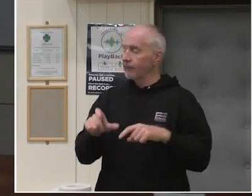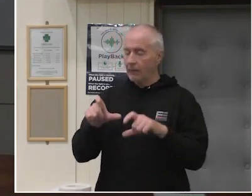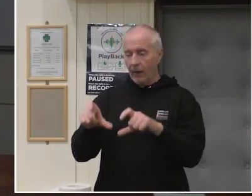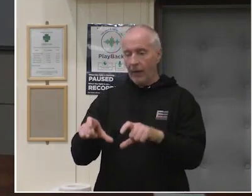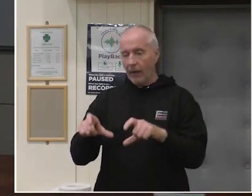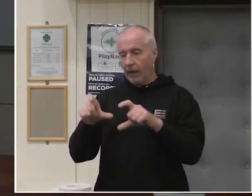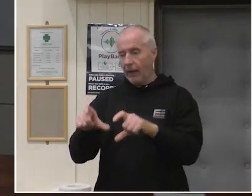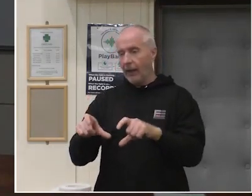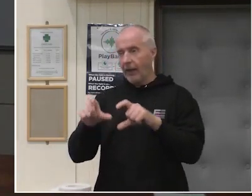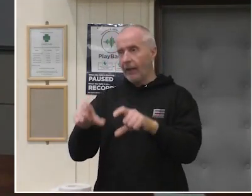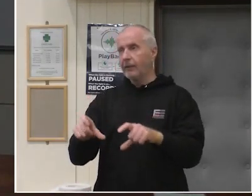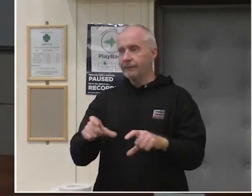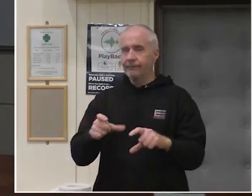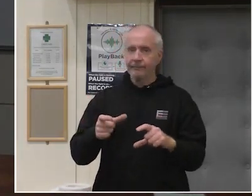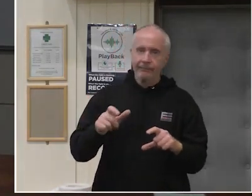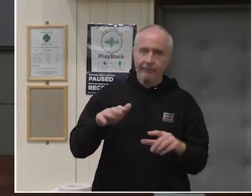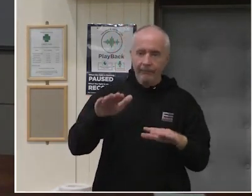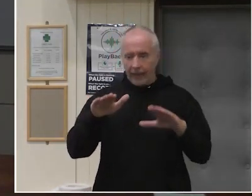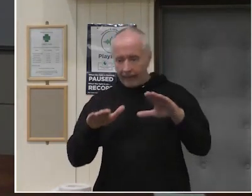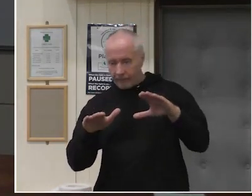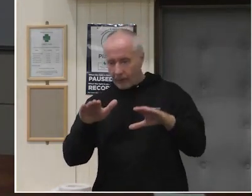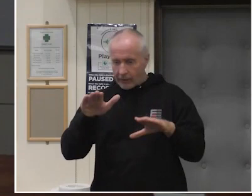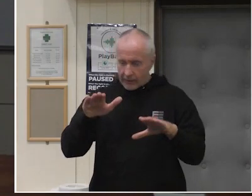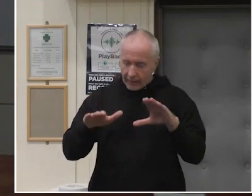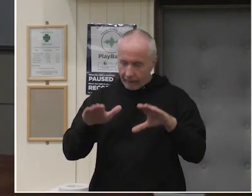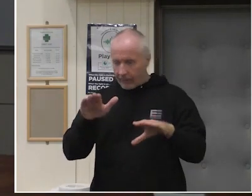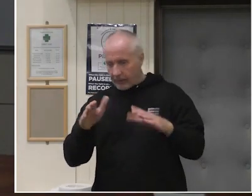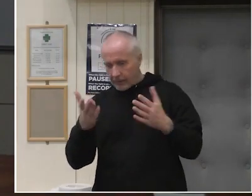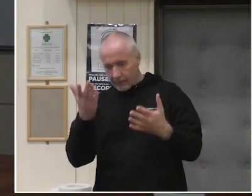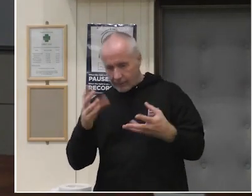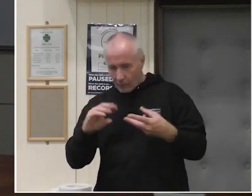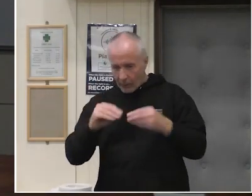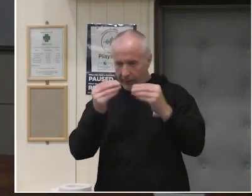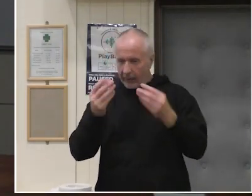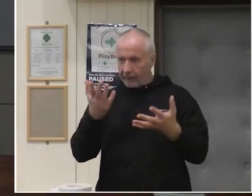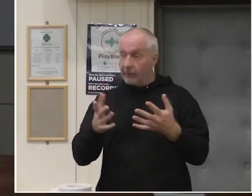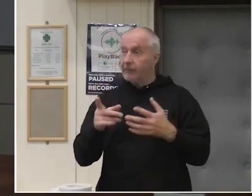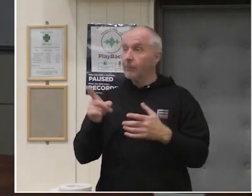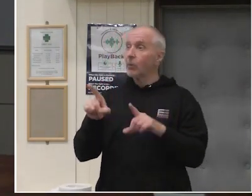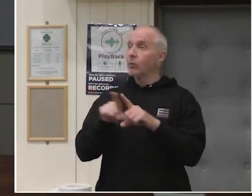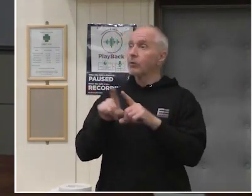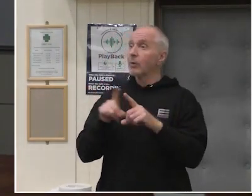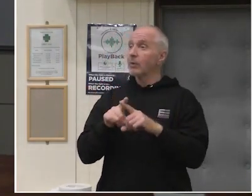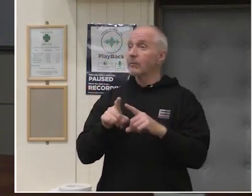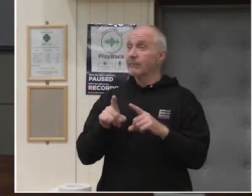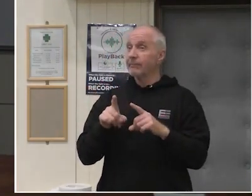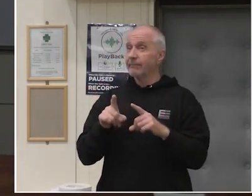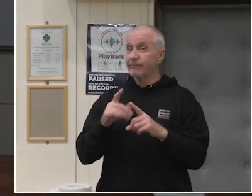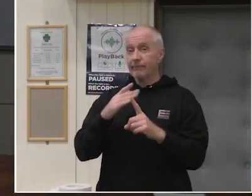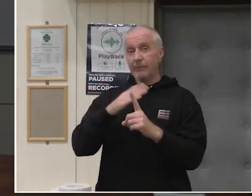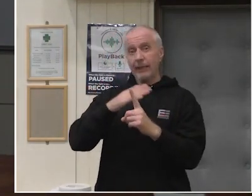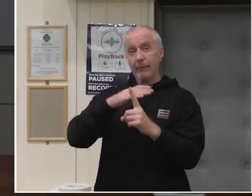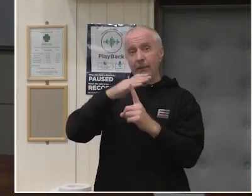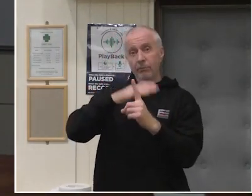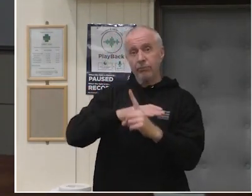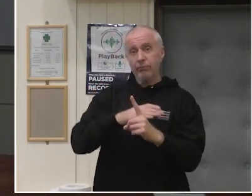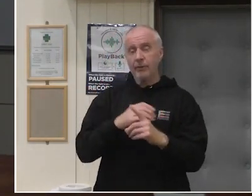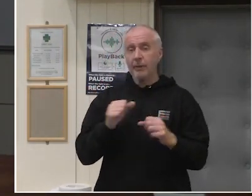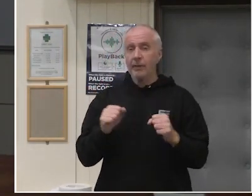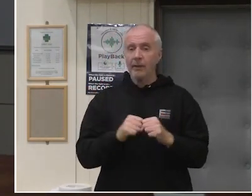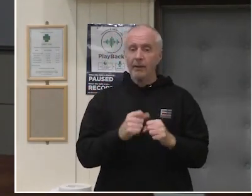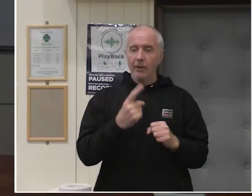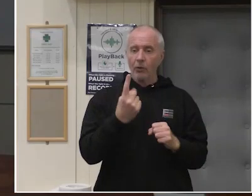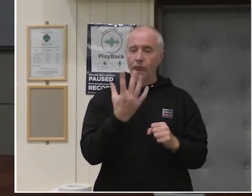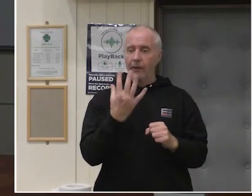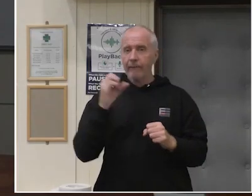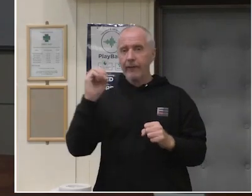time. This is all this averaging stuff I mentioned. And I also mentioned we're running very, very cold. Now, at 150 millikelvin, which